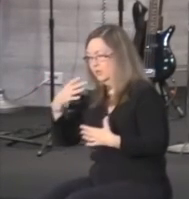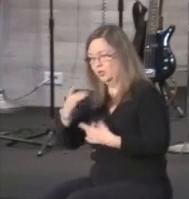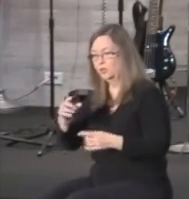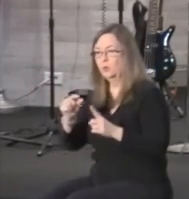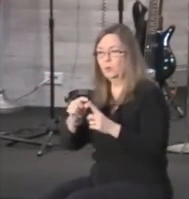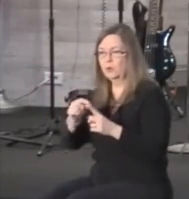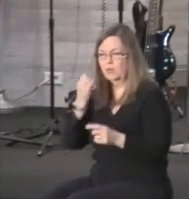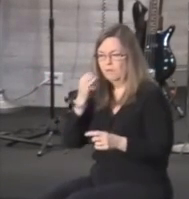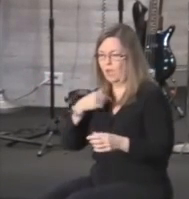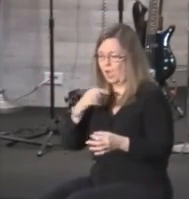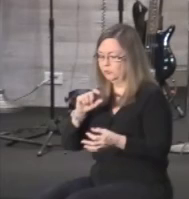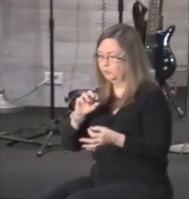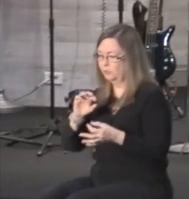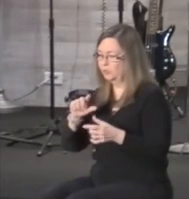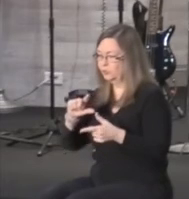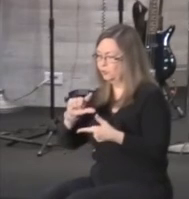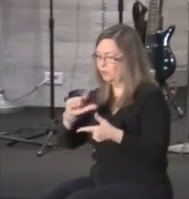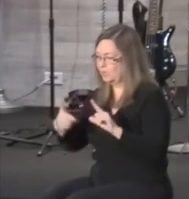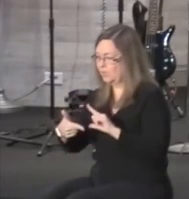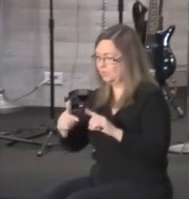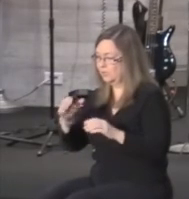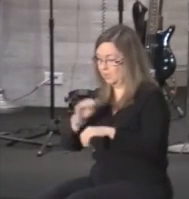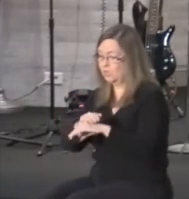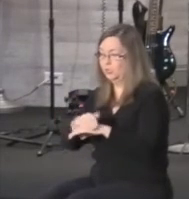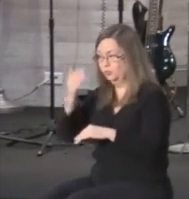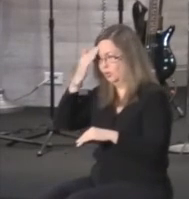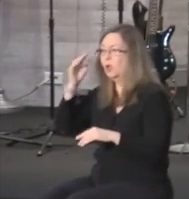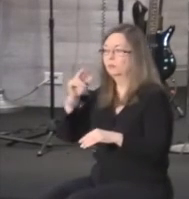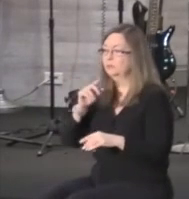If I was to translate into English, you'd know it immediately.